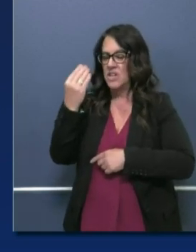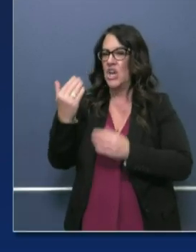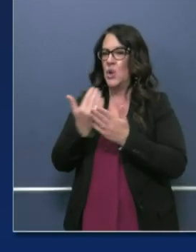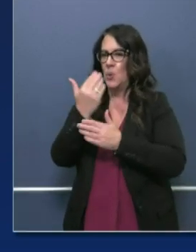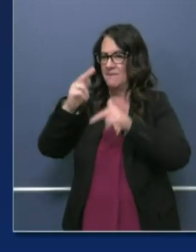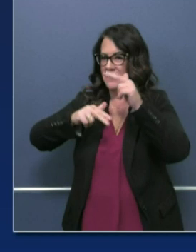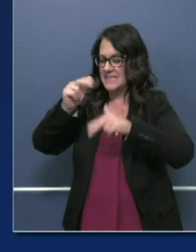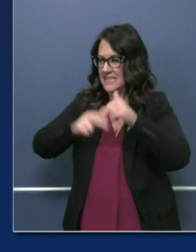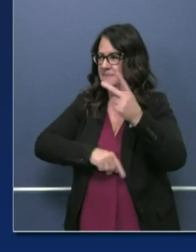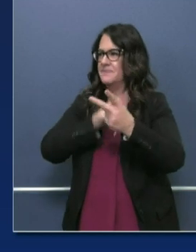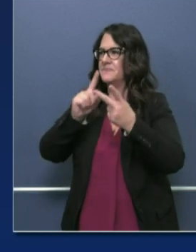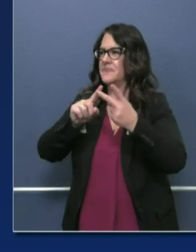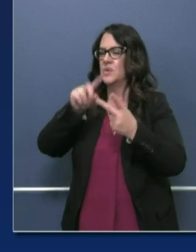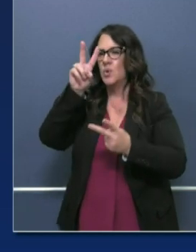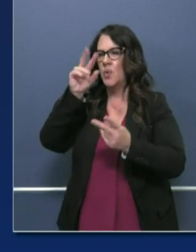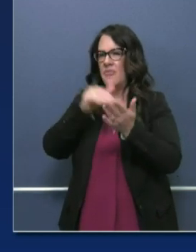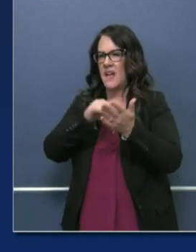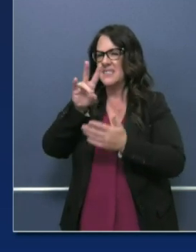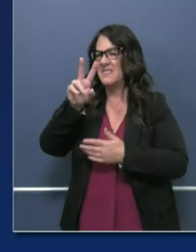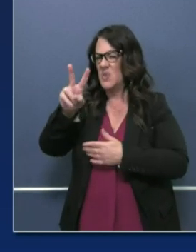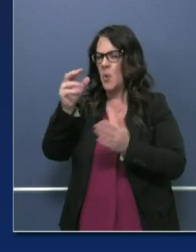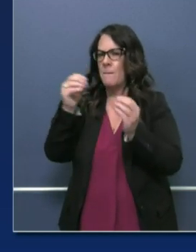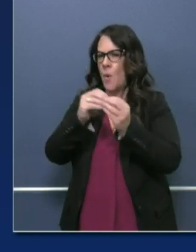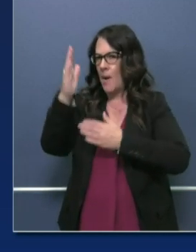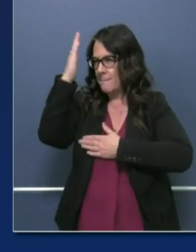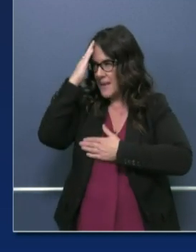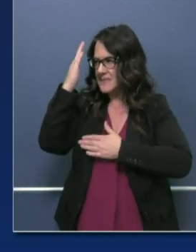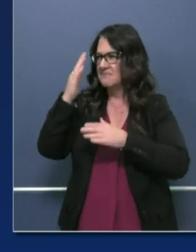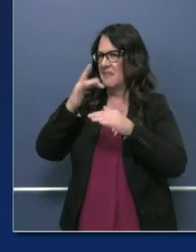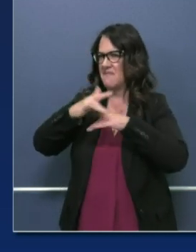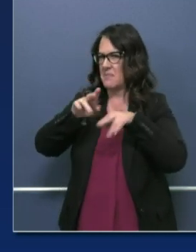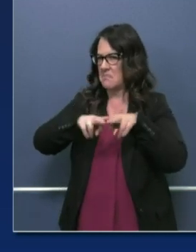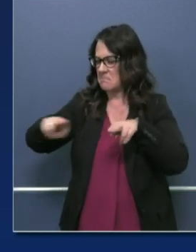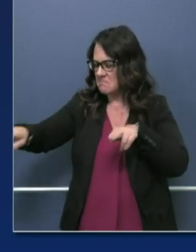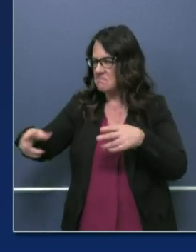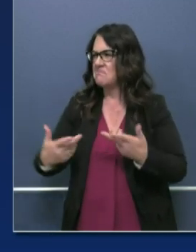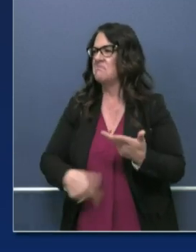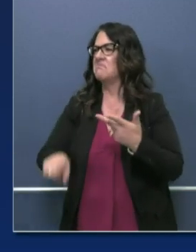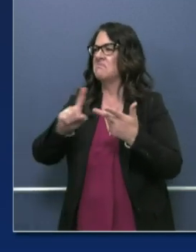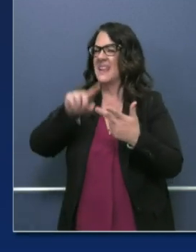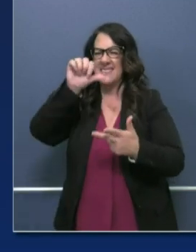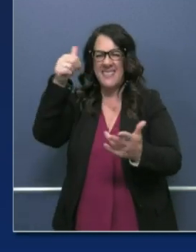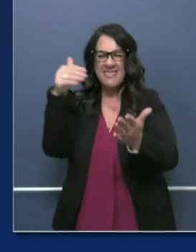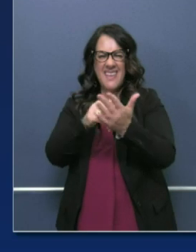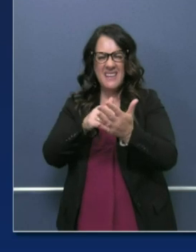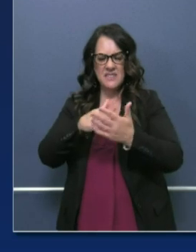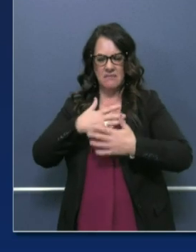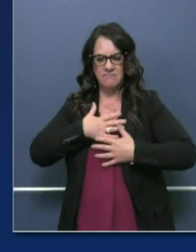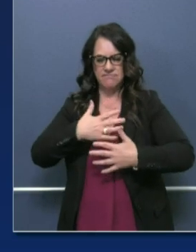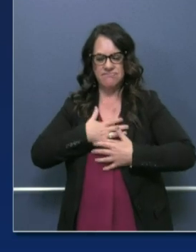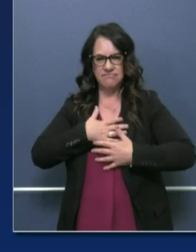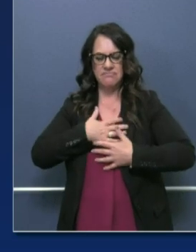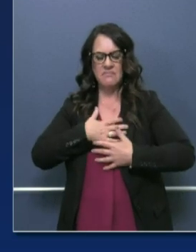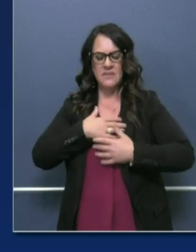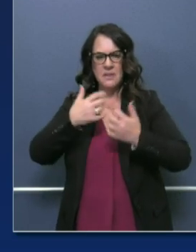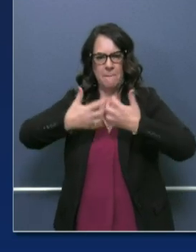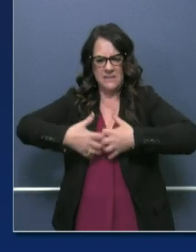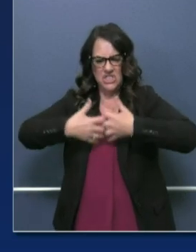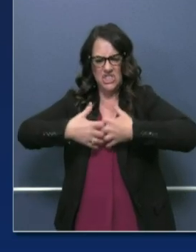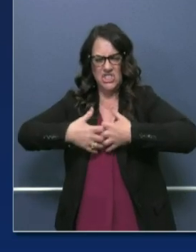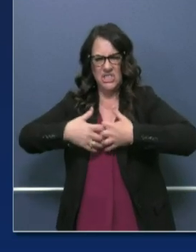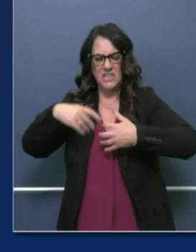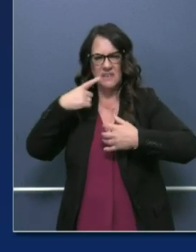plus ventilators throughout the state that are not in use and available to respond if needed. And we have 94,000 applications received to